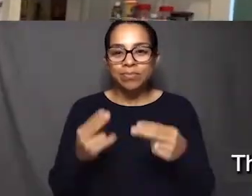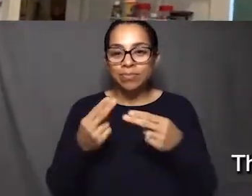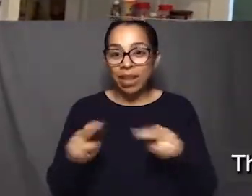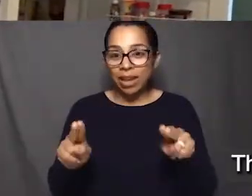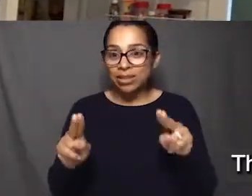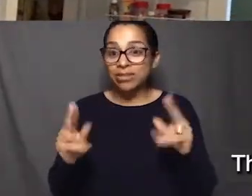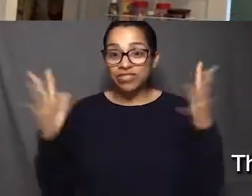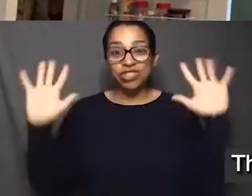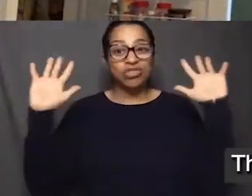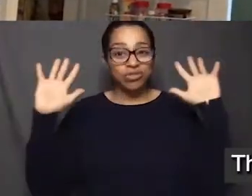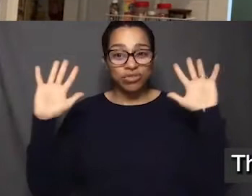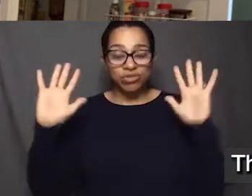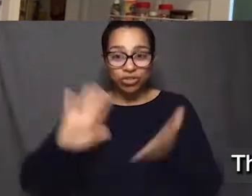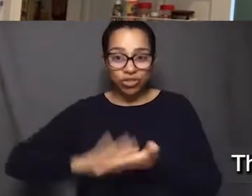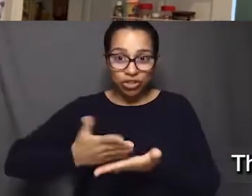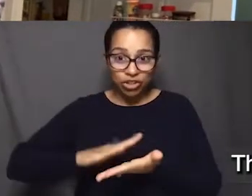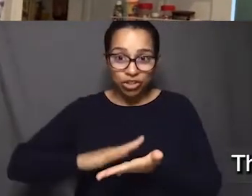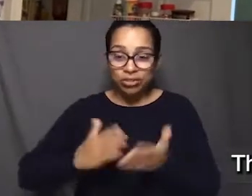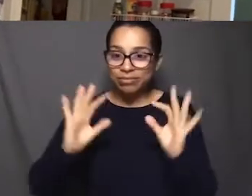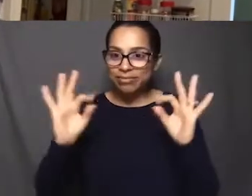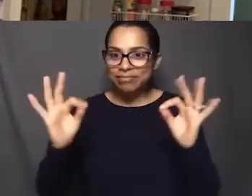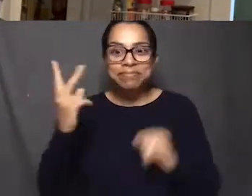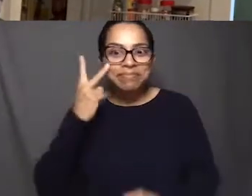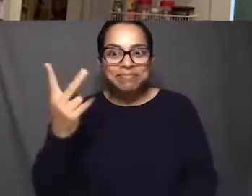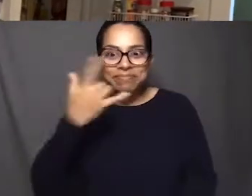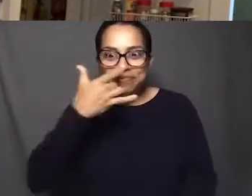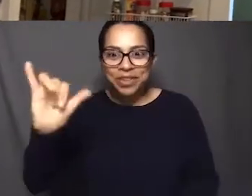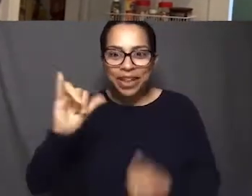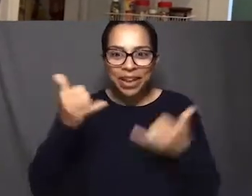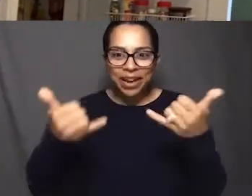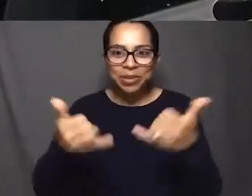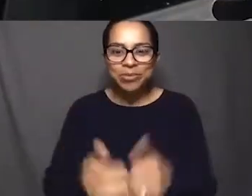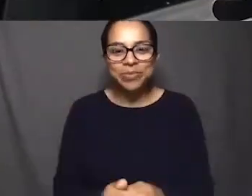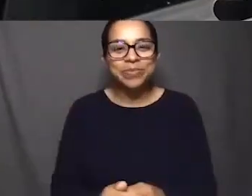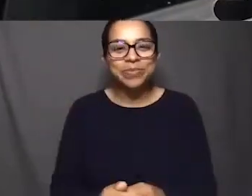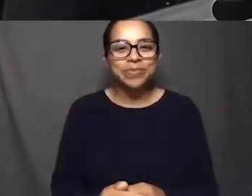The eggs are cooked, and let's take a look at the final product.